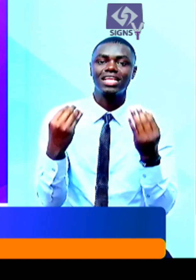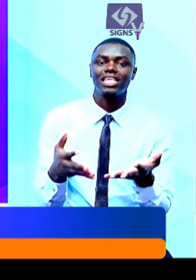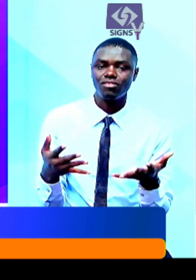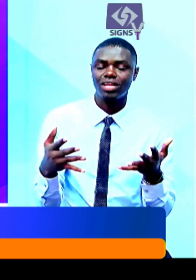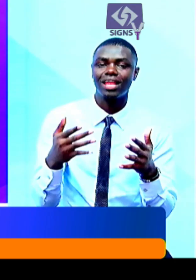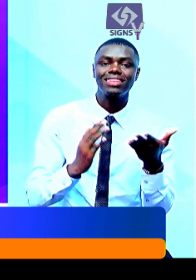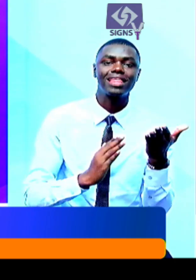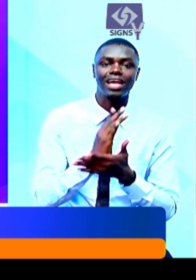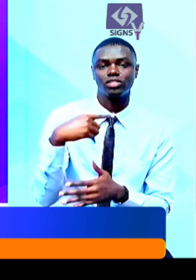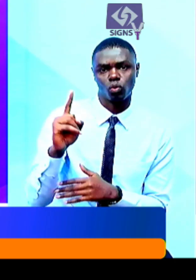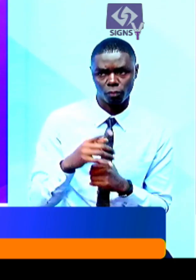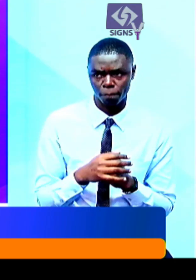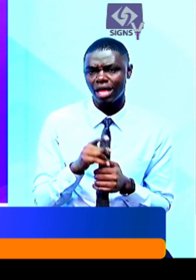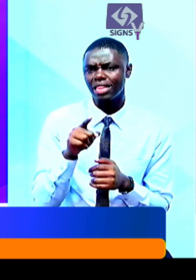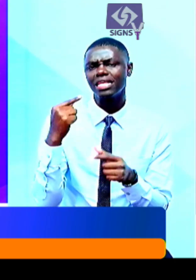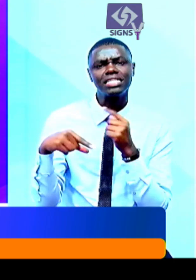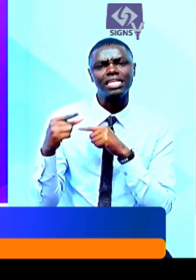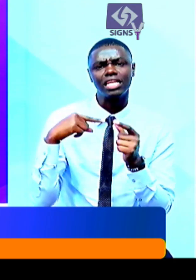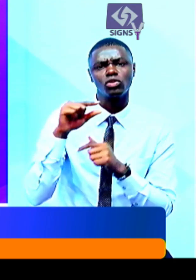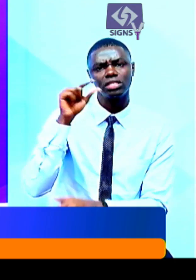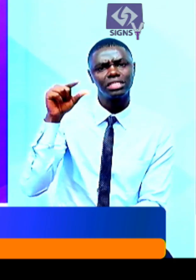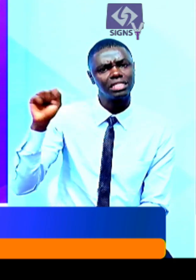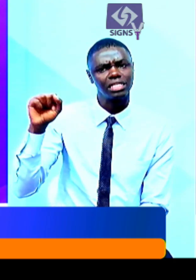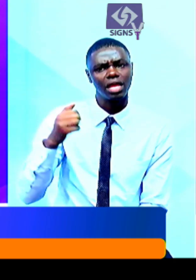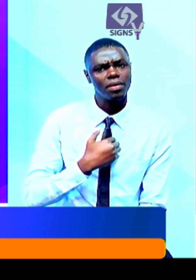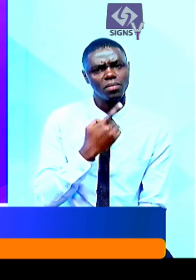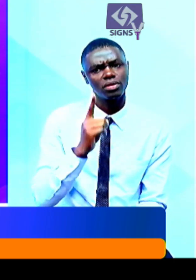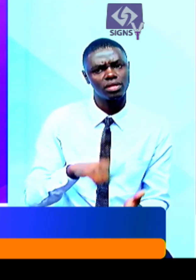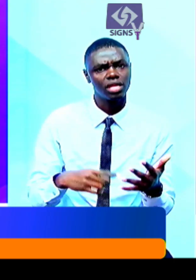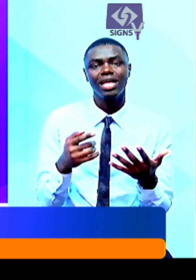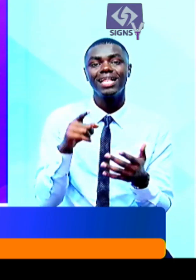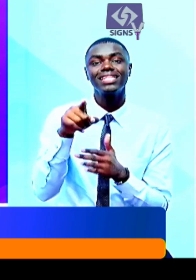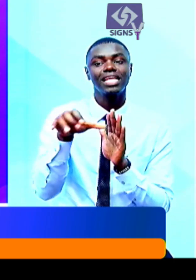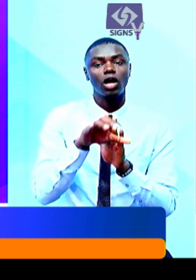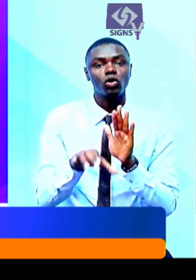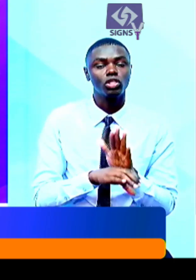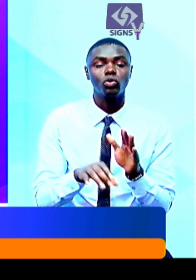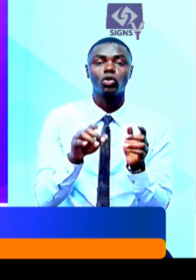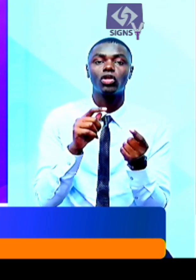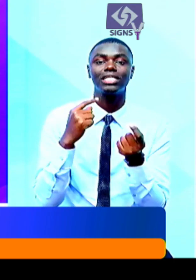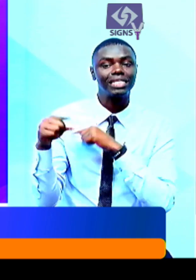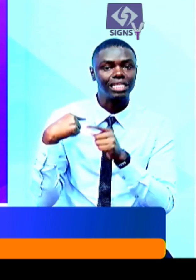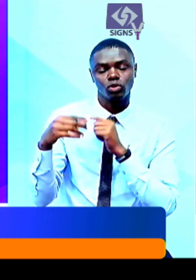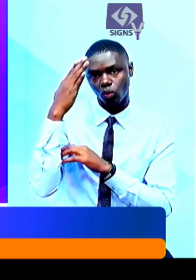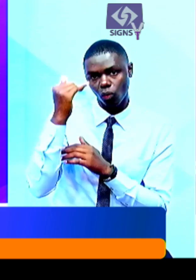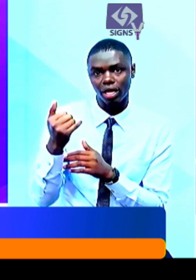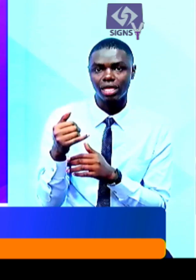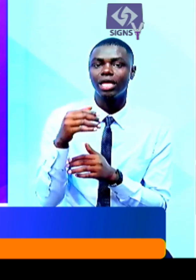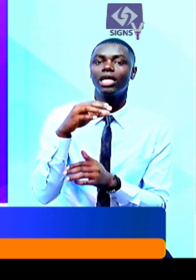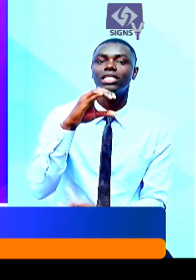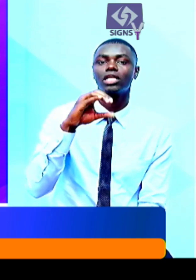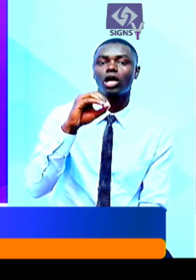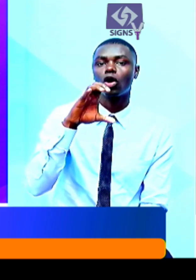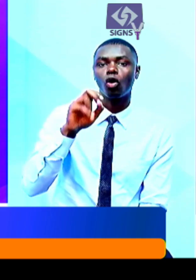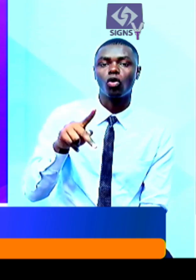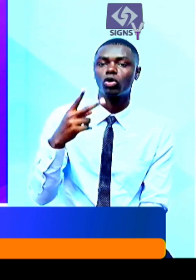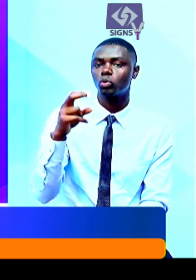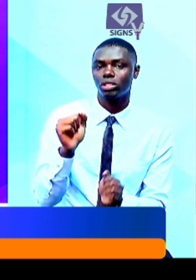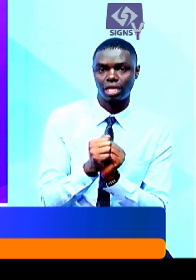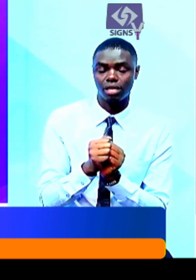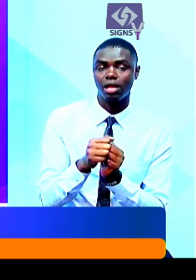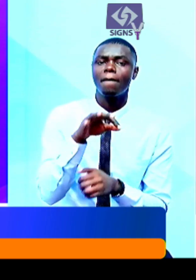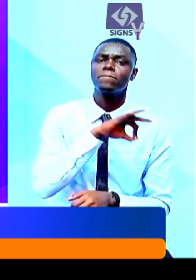go. So this generation of Gen Zs, I call them constitutional generation, generation of COC 2010. Yeah. They are the people